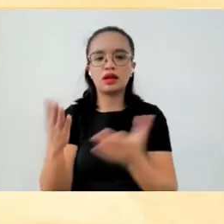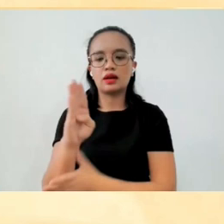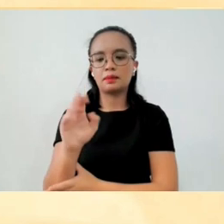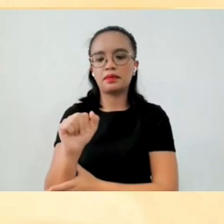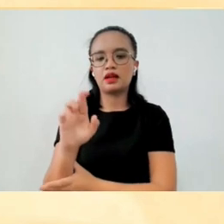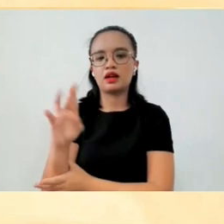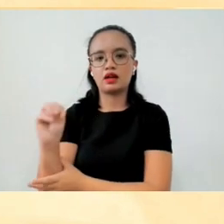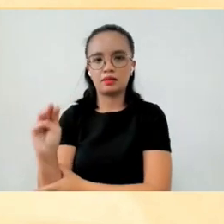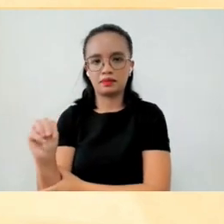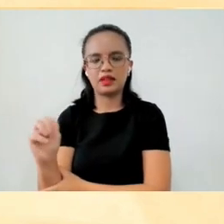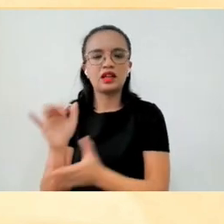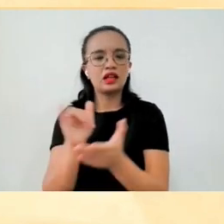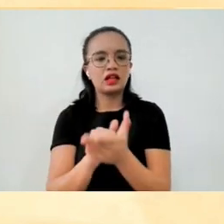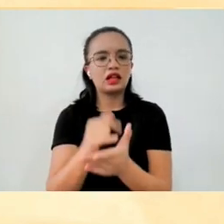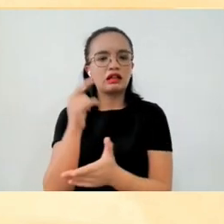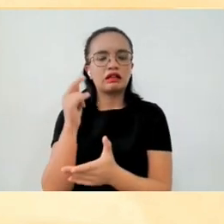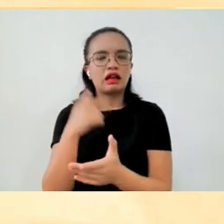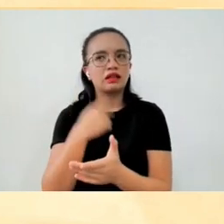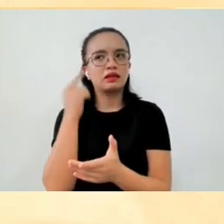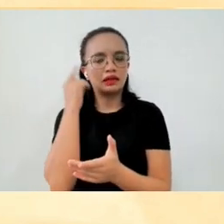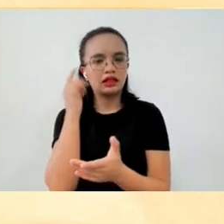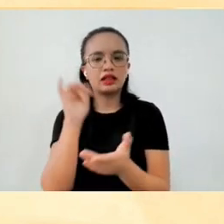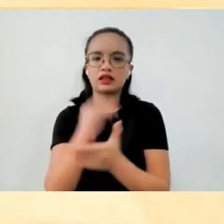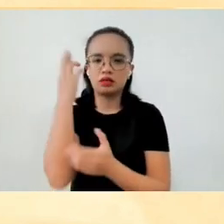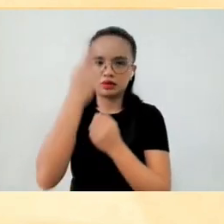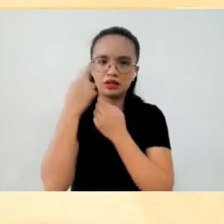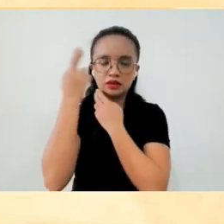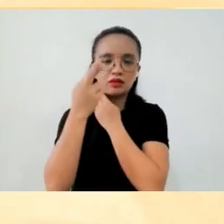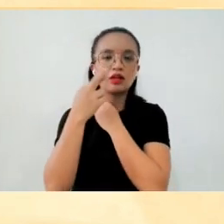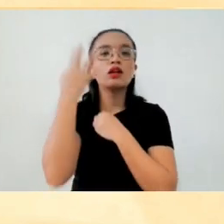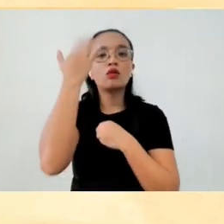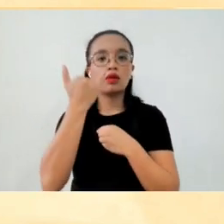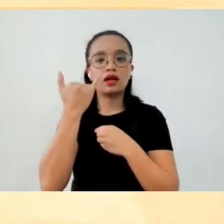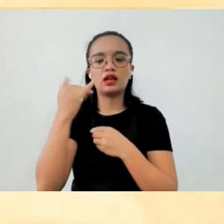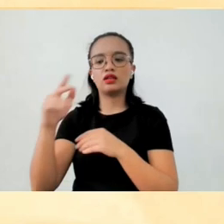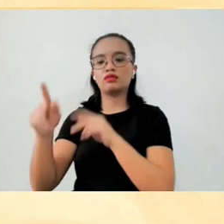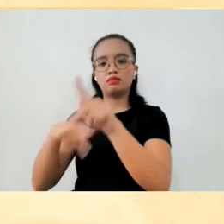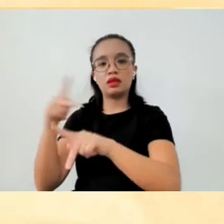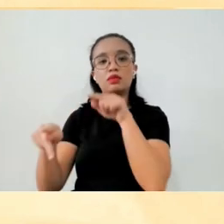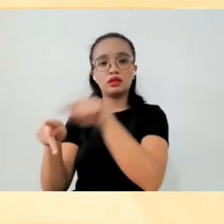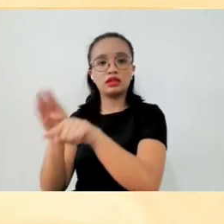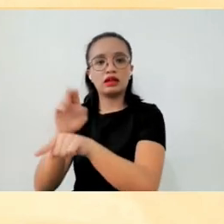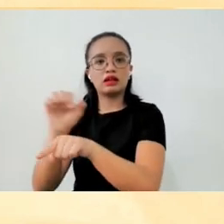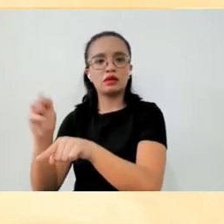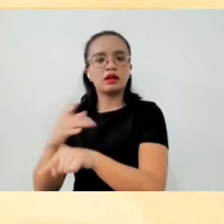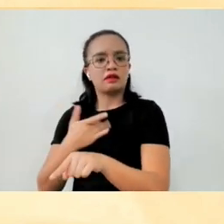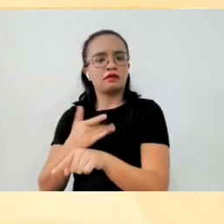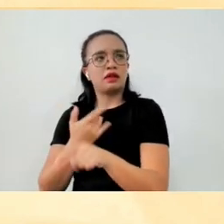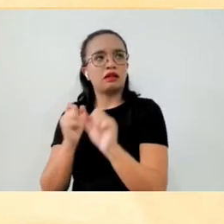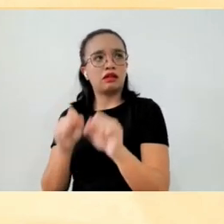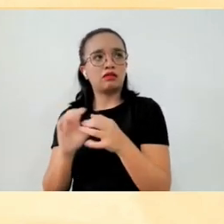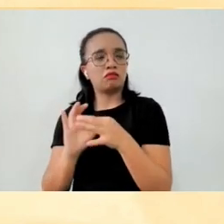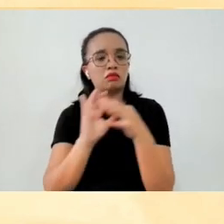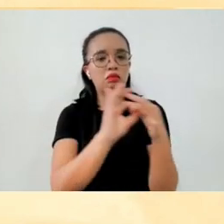And I think that's the reason why the people of the BARM feel that they can relate to the